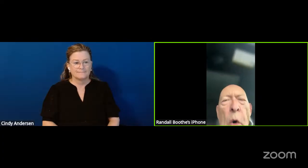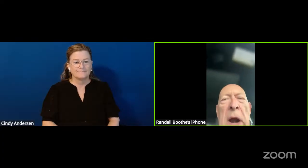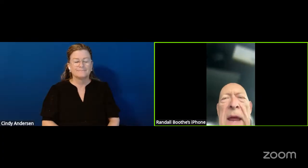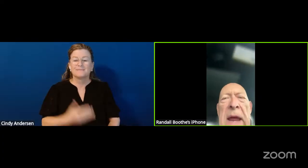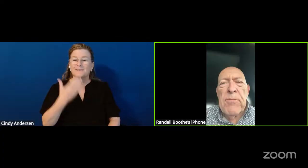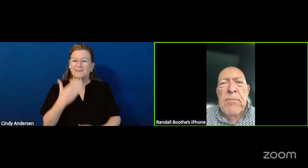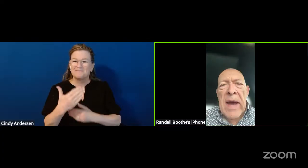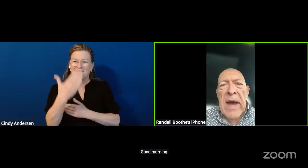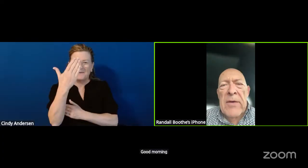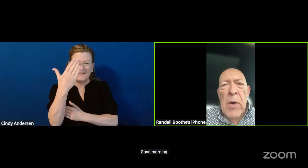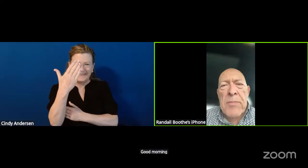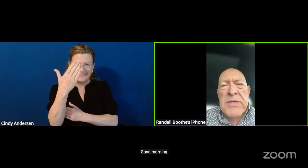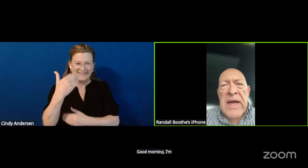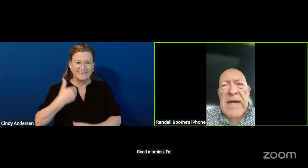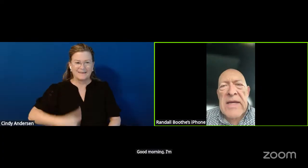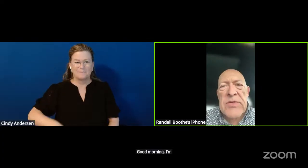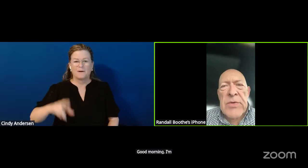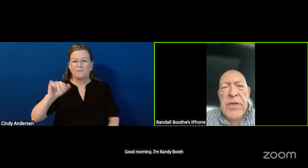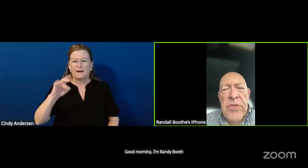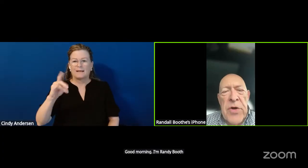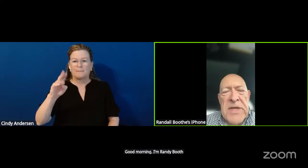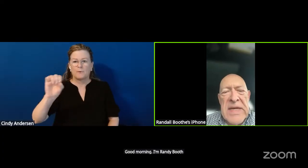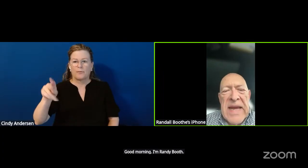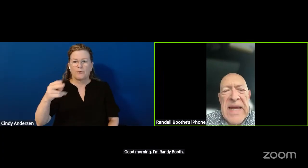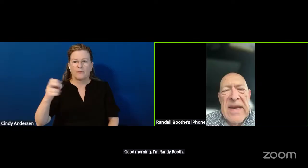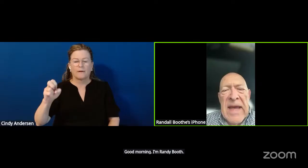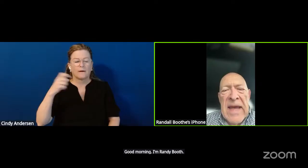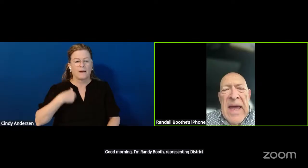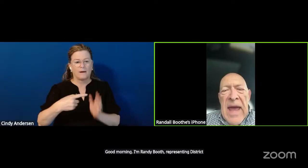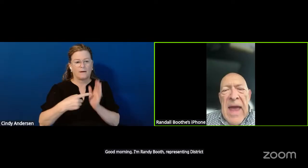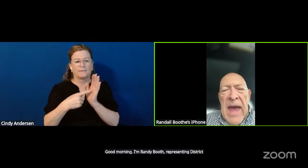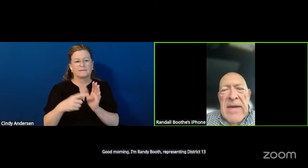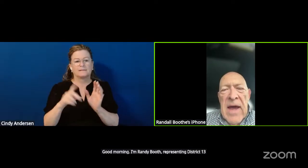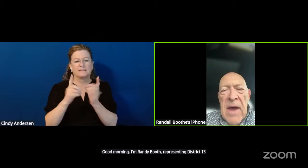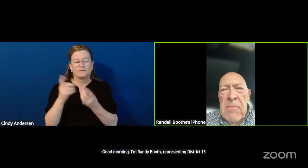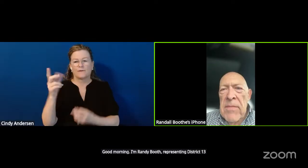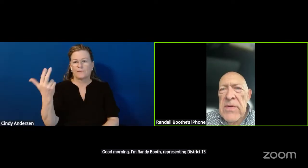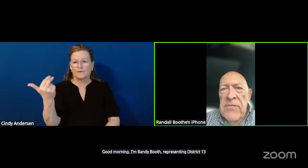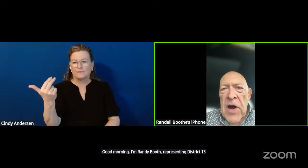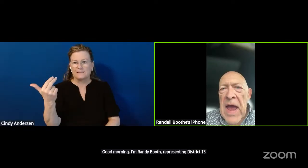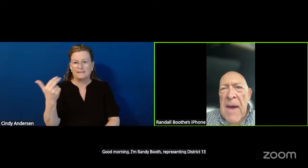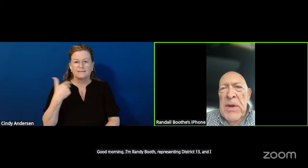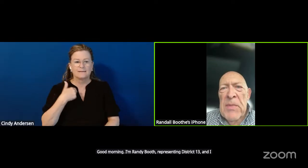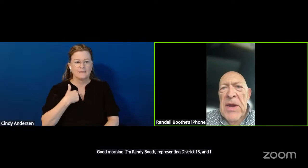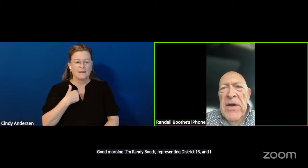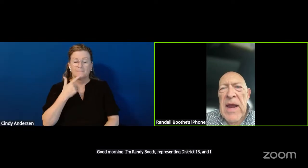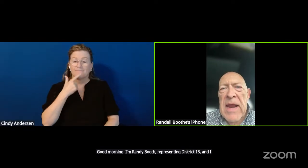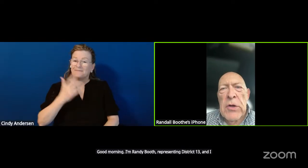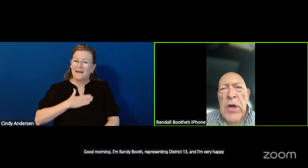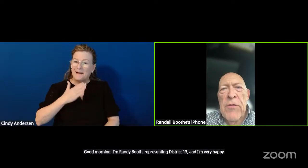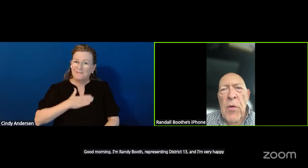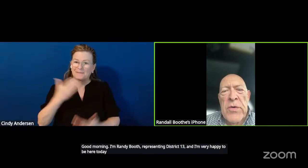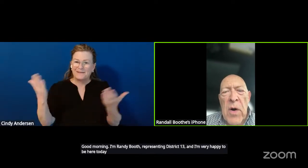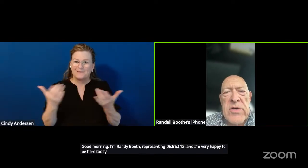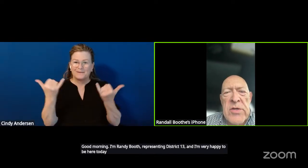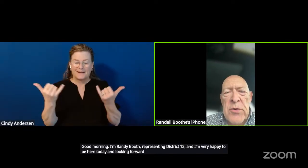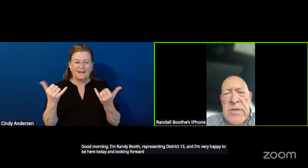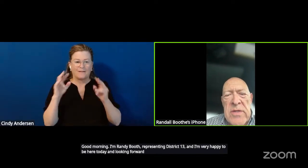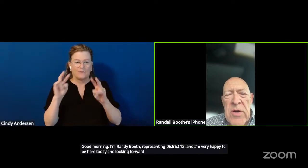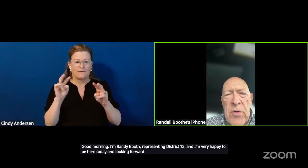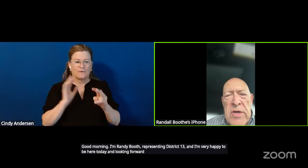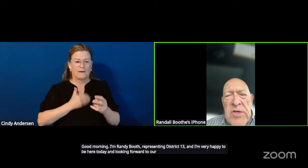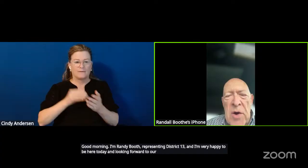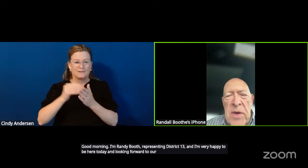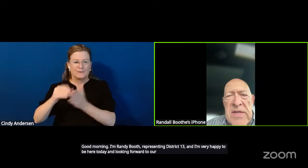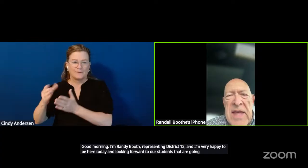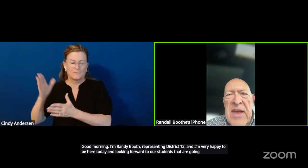Good morning. I'm Randy Booth, representing District 13, and I'm very happy to be here today and looking forward to our students